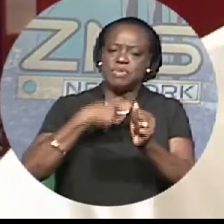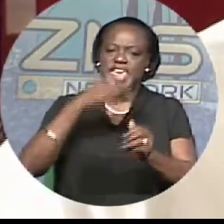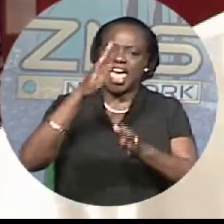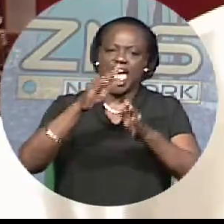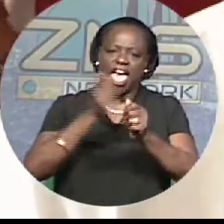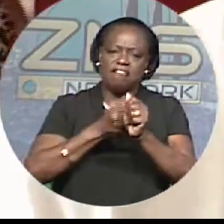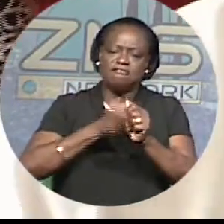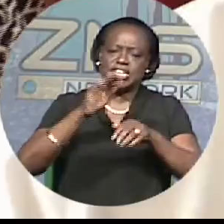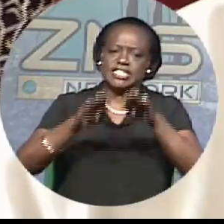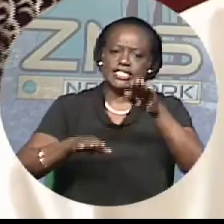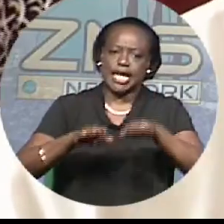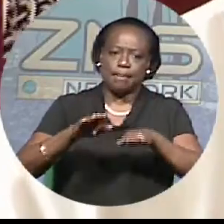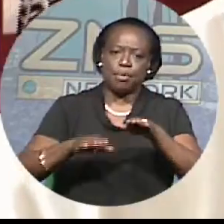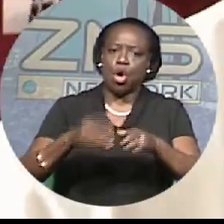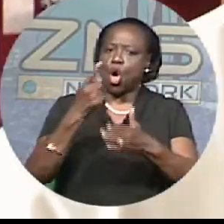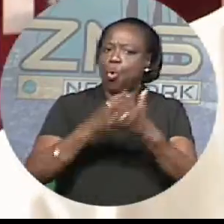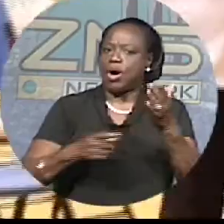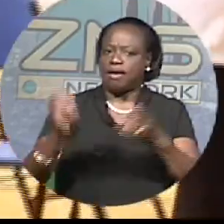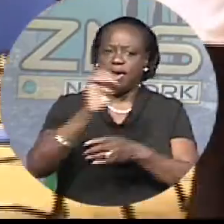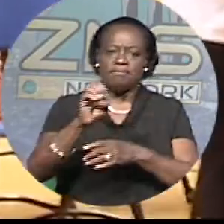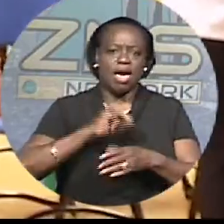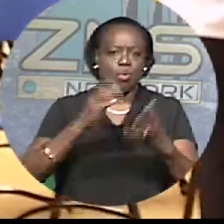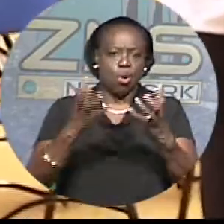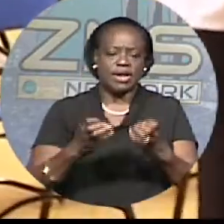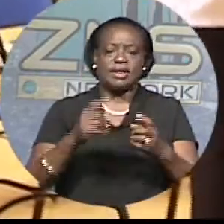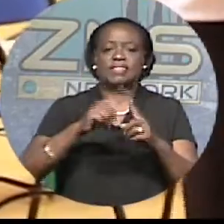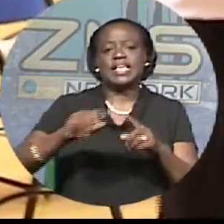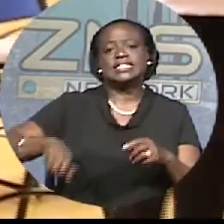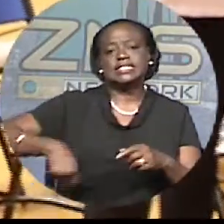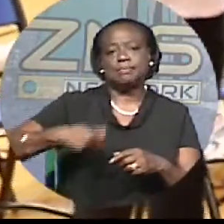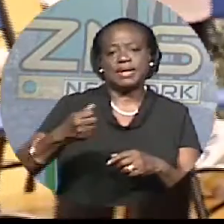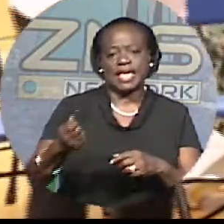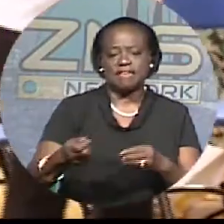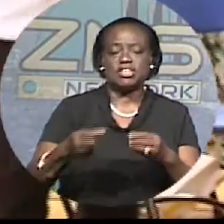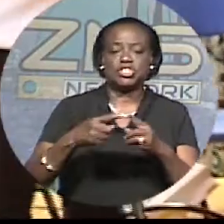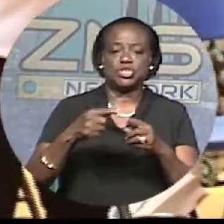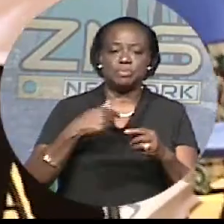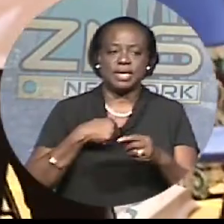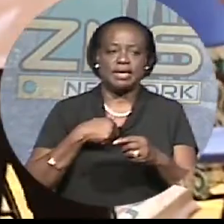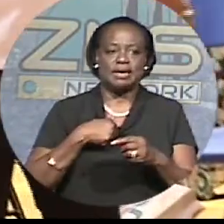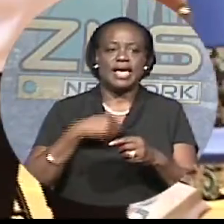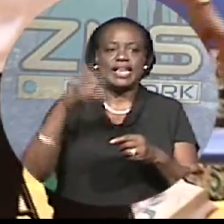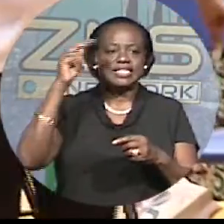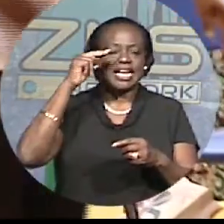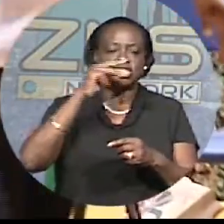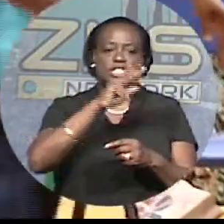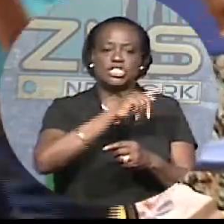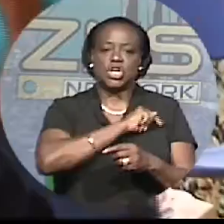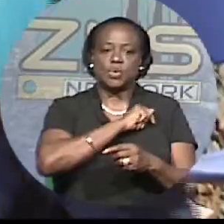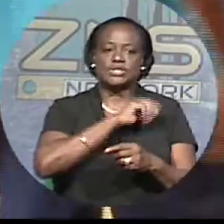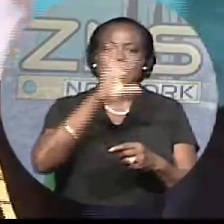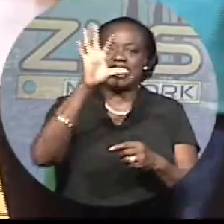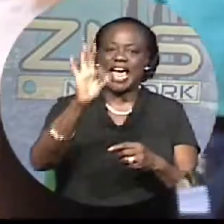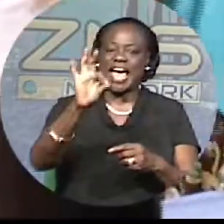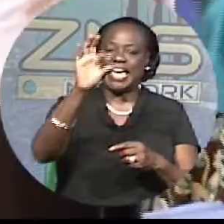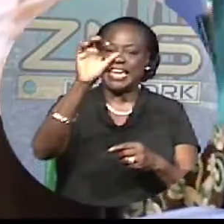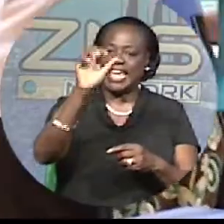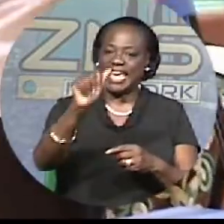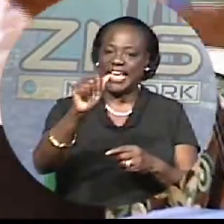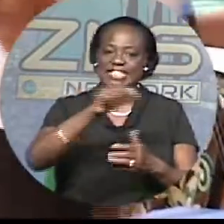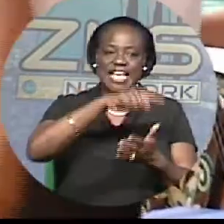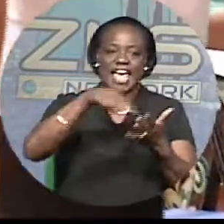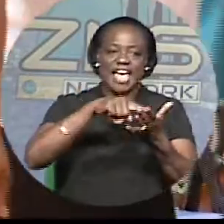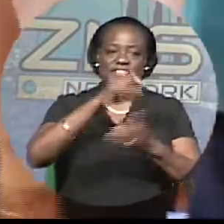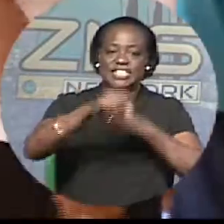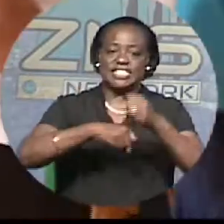it. And they had my back with everything. Nastasia Turnquest earned 9 A's at BJC, and this year she starts a new